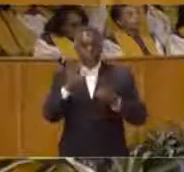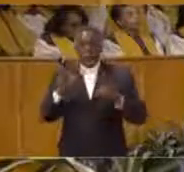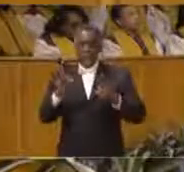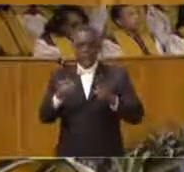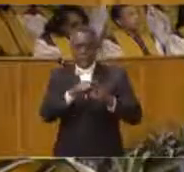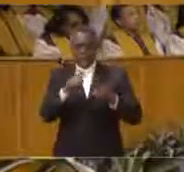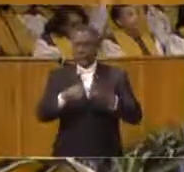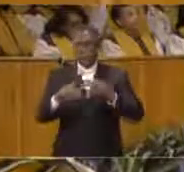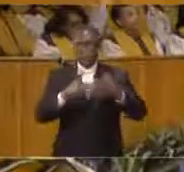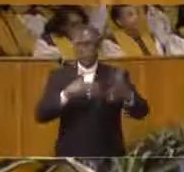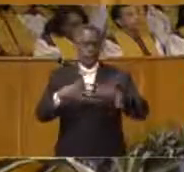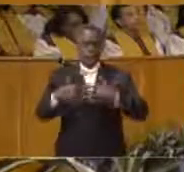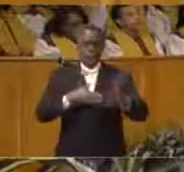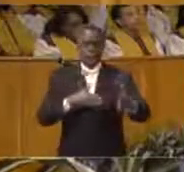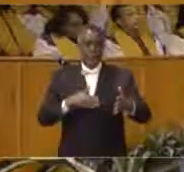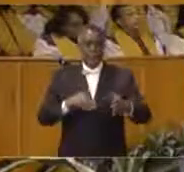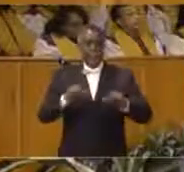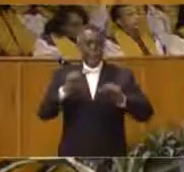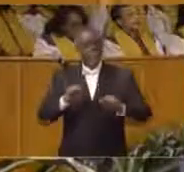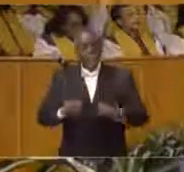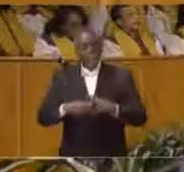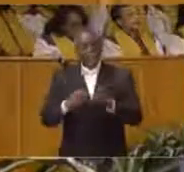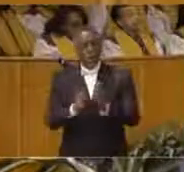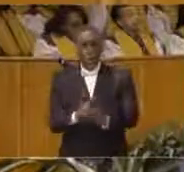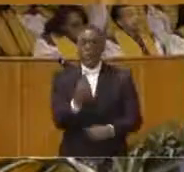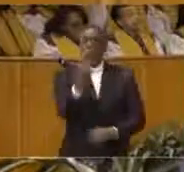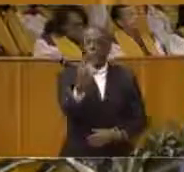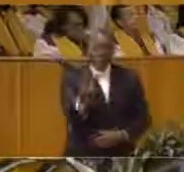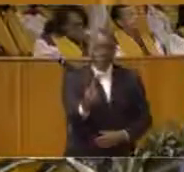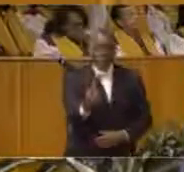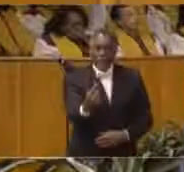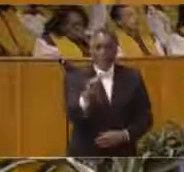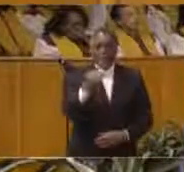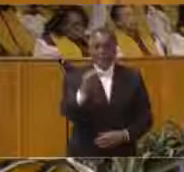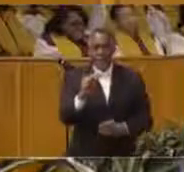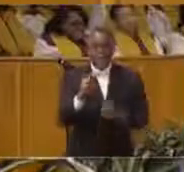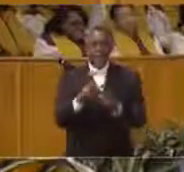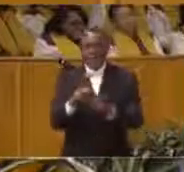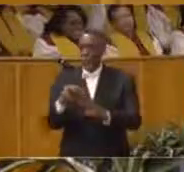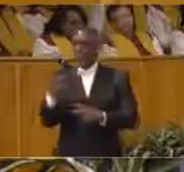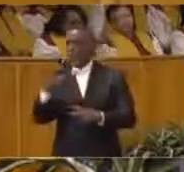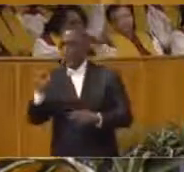one. Can you just start with one?